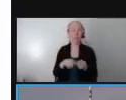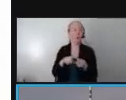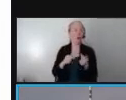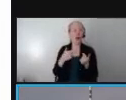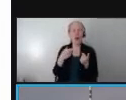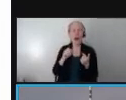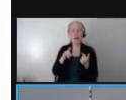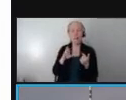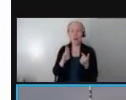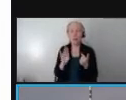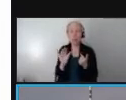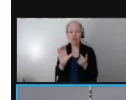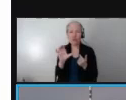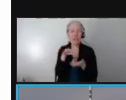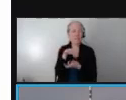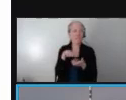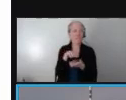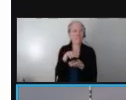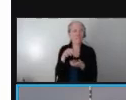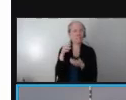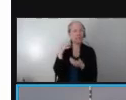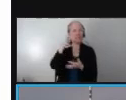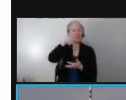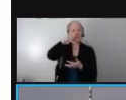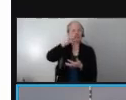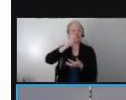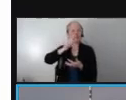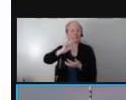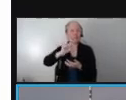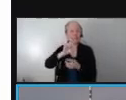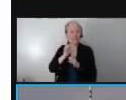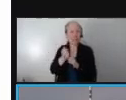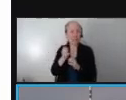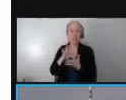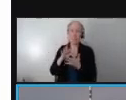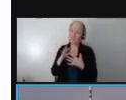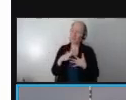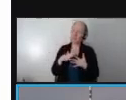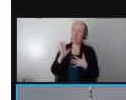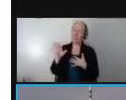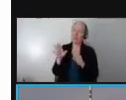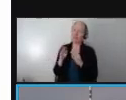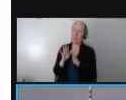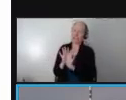maybe a mixed gas environment. We are very careful about putting any sort of pregnant crew member in the extreme